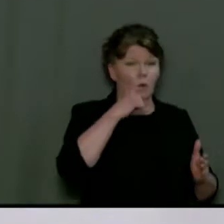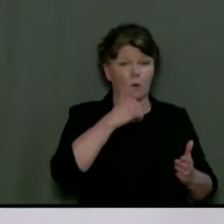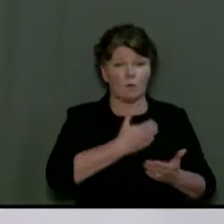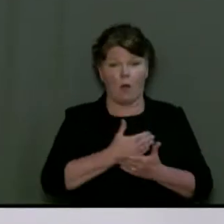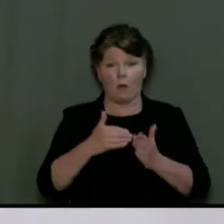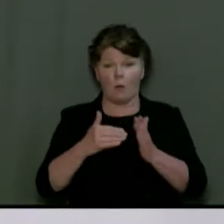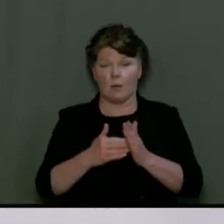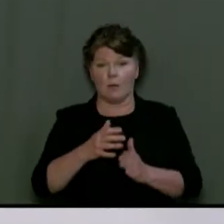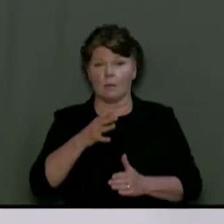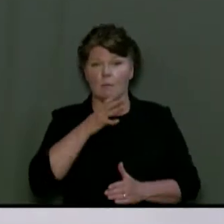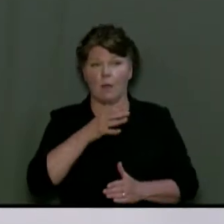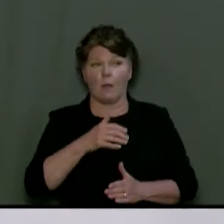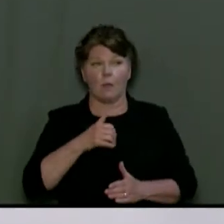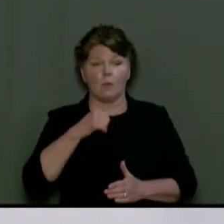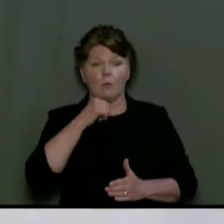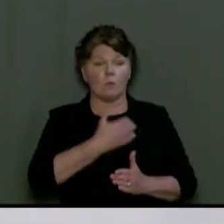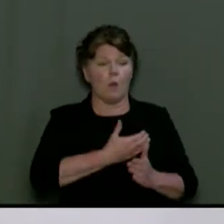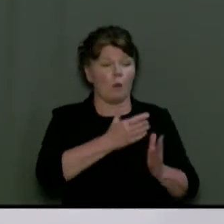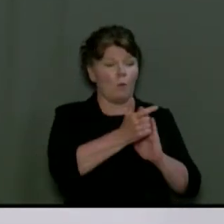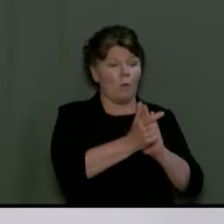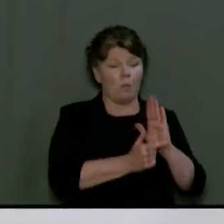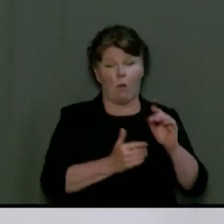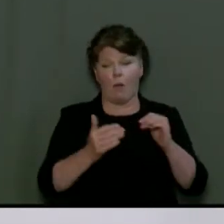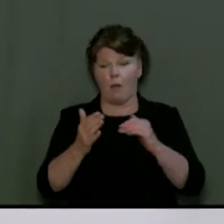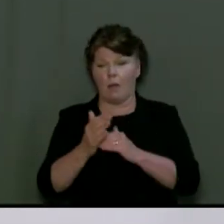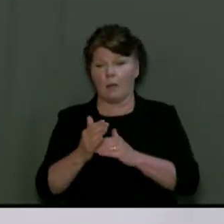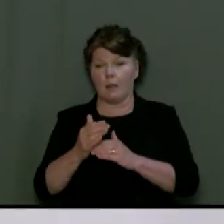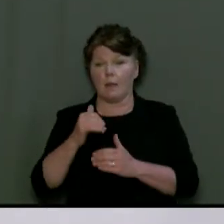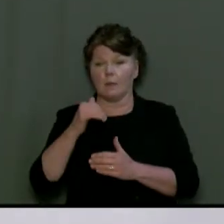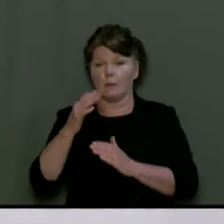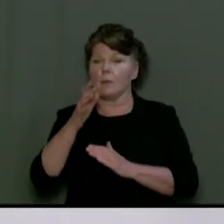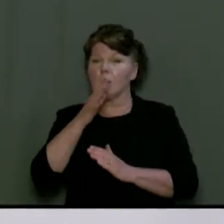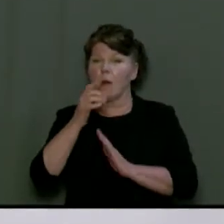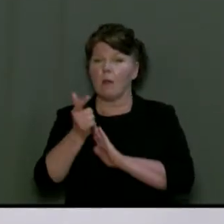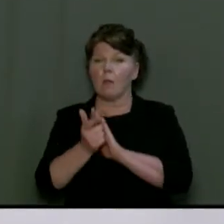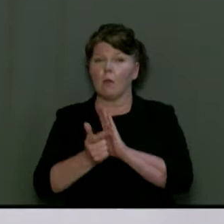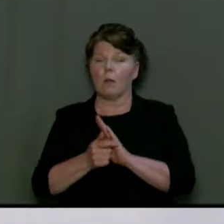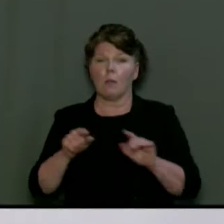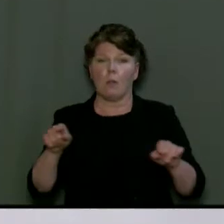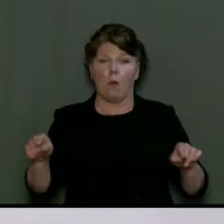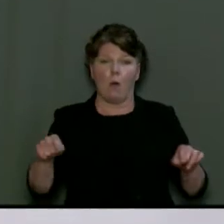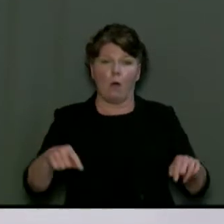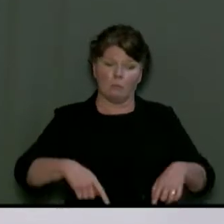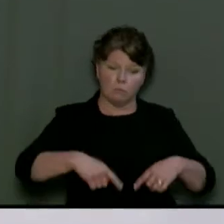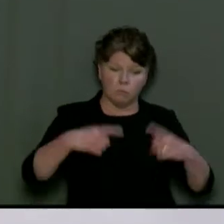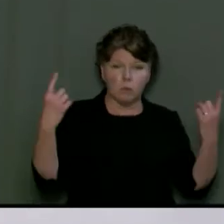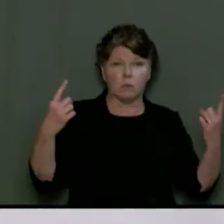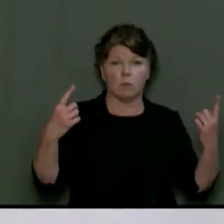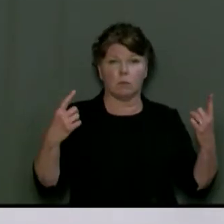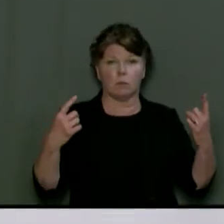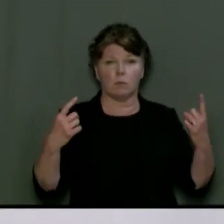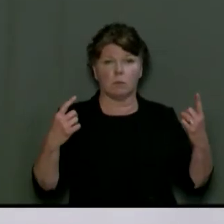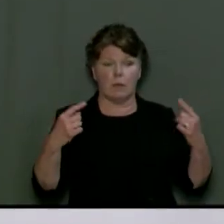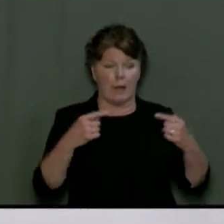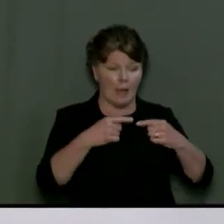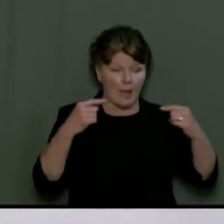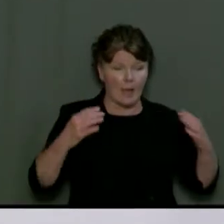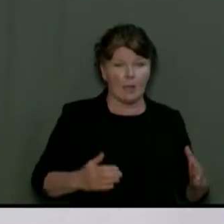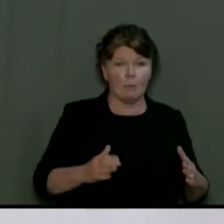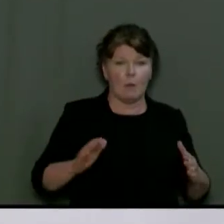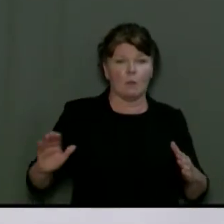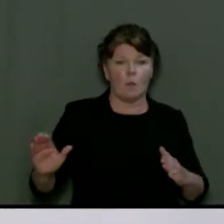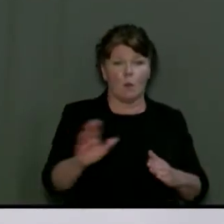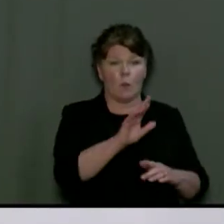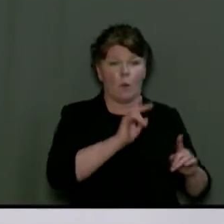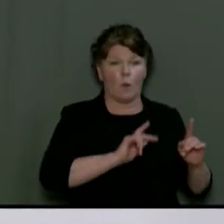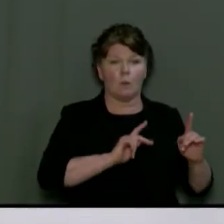mother, and daughter-in-law against her mother-in-law. And a person's enemies will be those of his